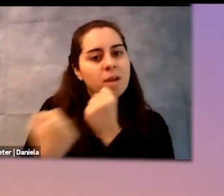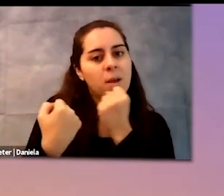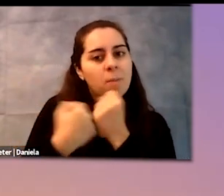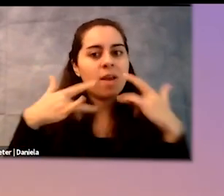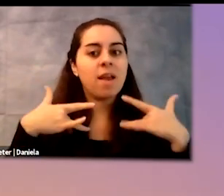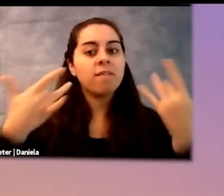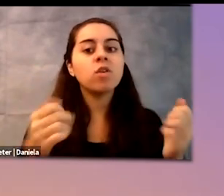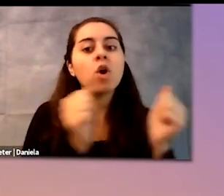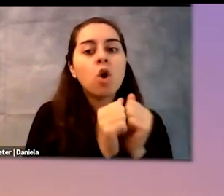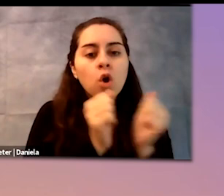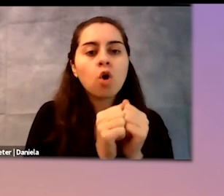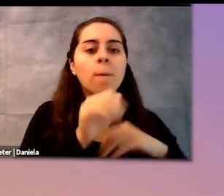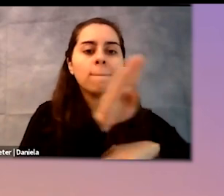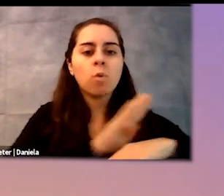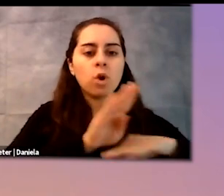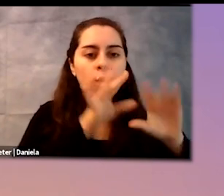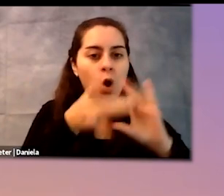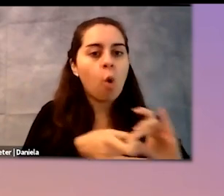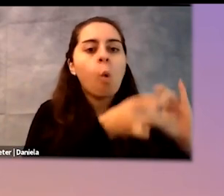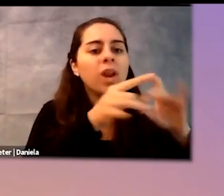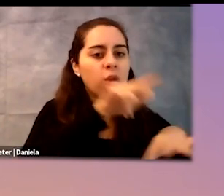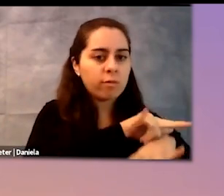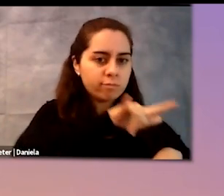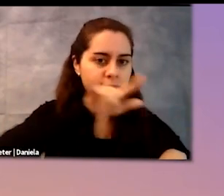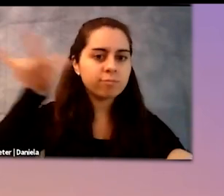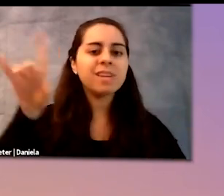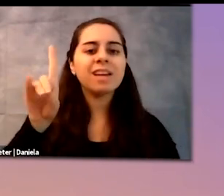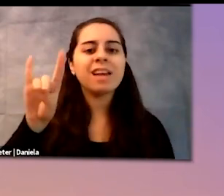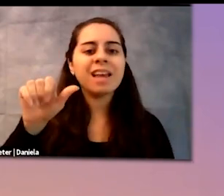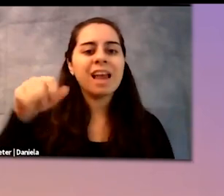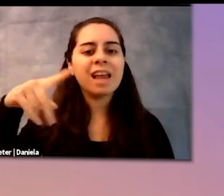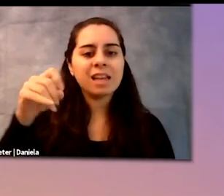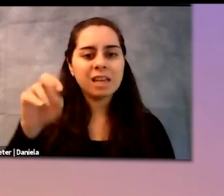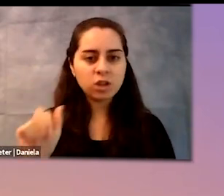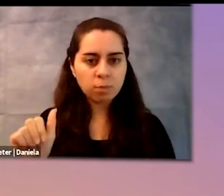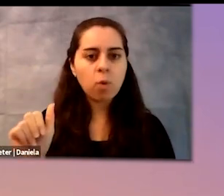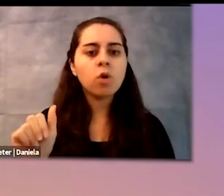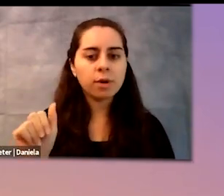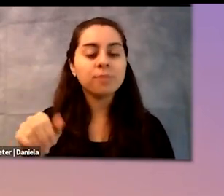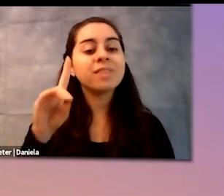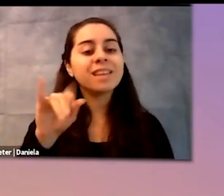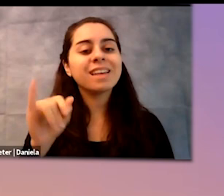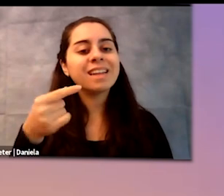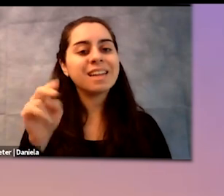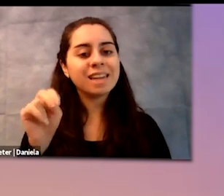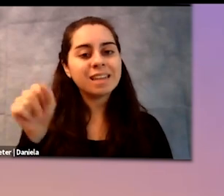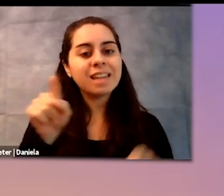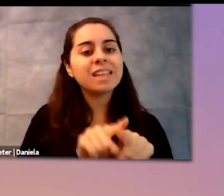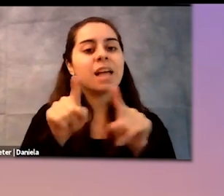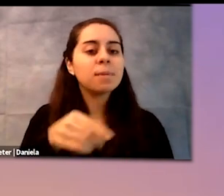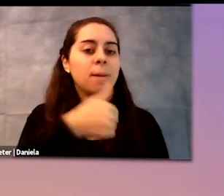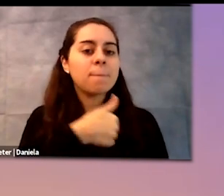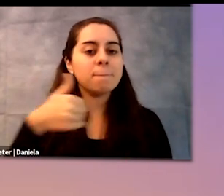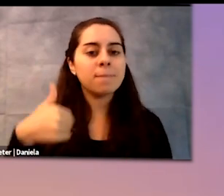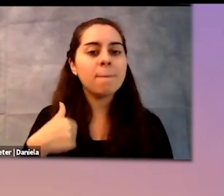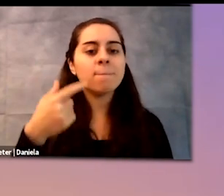Boricuas, Unidos, and La Diaspora. In addition to founding the Friends of Puerto Rico Initiative, Digna was also a member of the US chapter of the